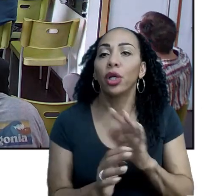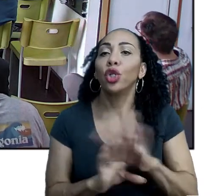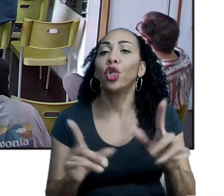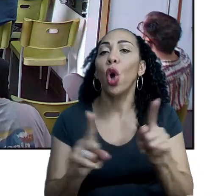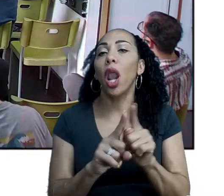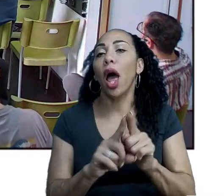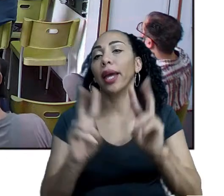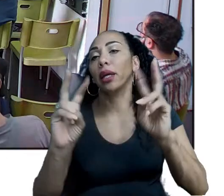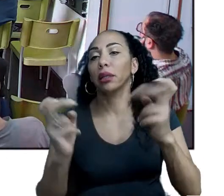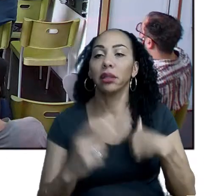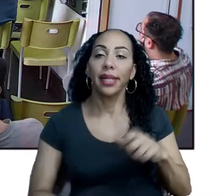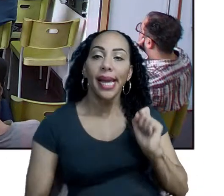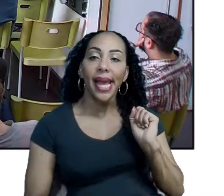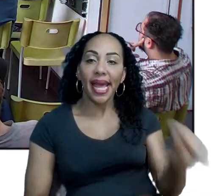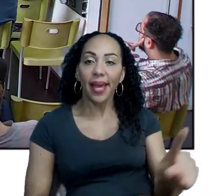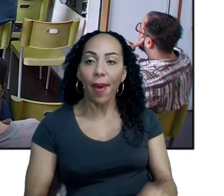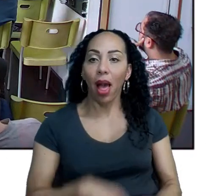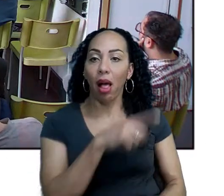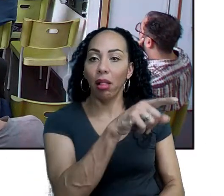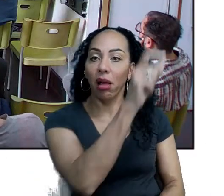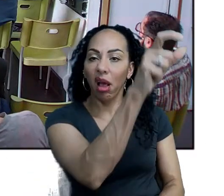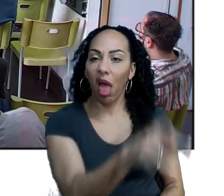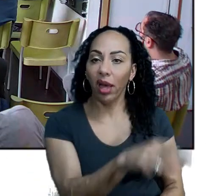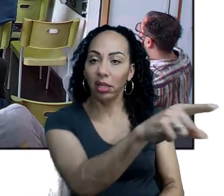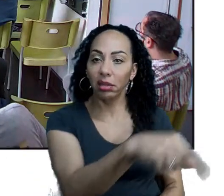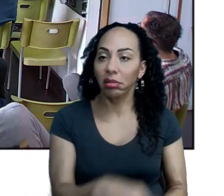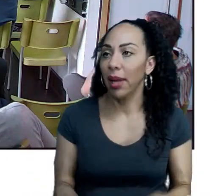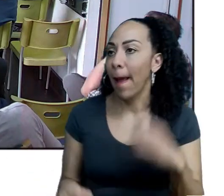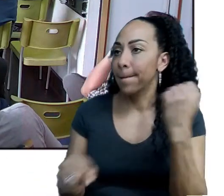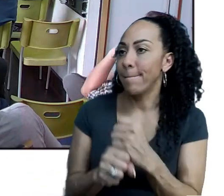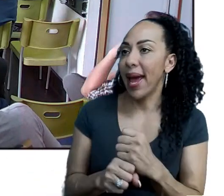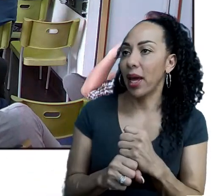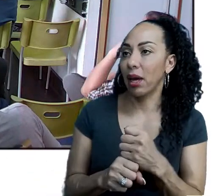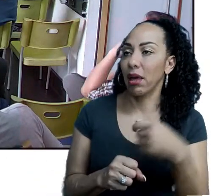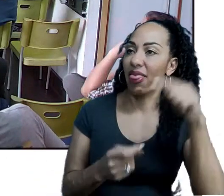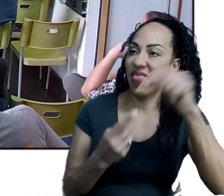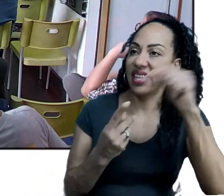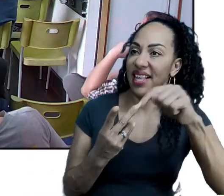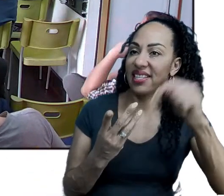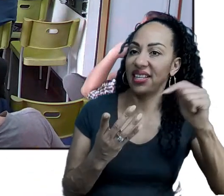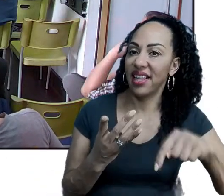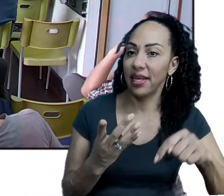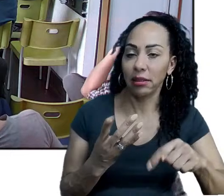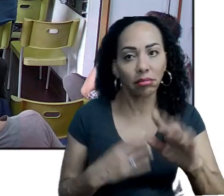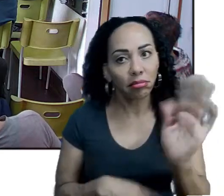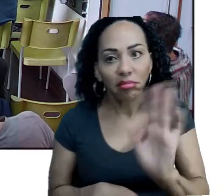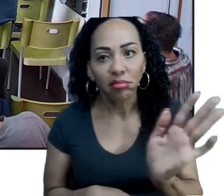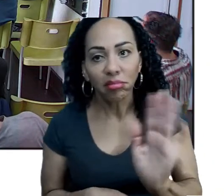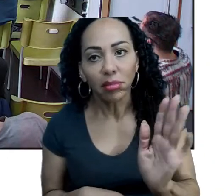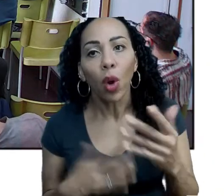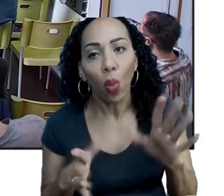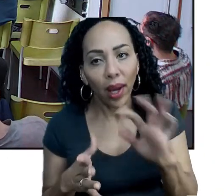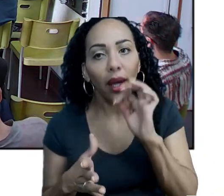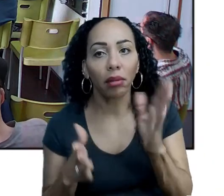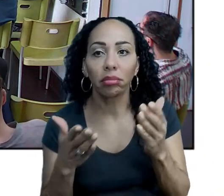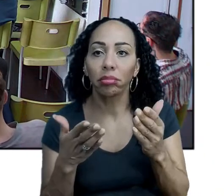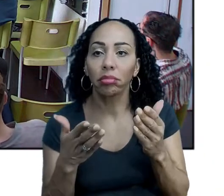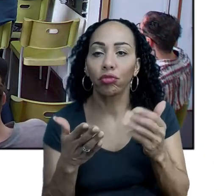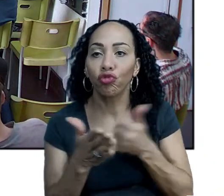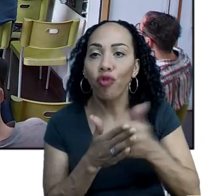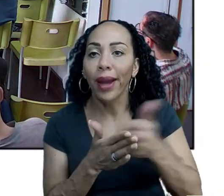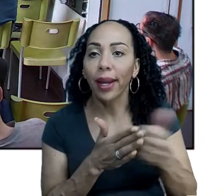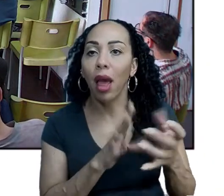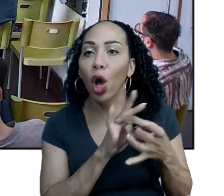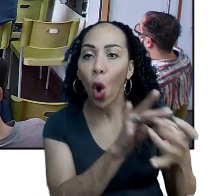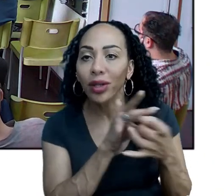that please? And then 6 months later we gave them the product. We had weekly check-ins with the client. We also got them